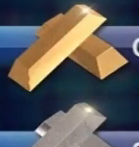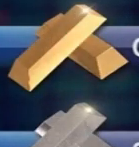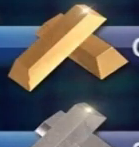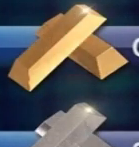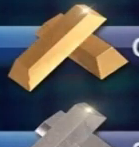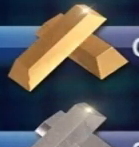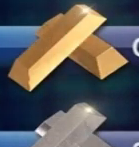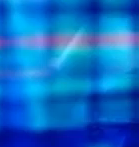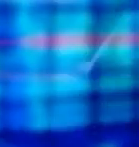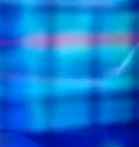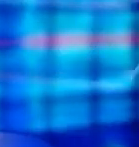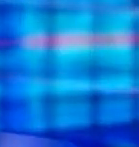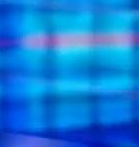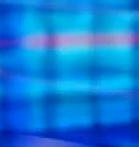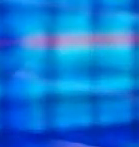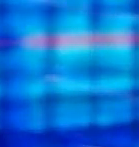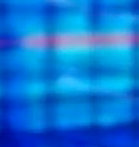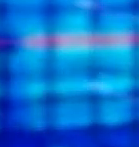ounce.